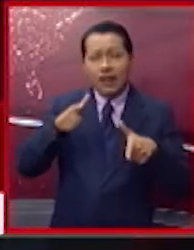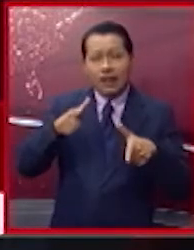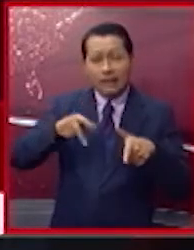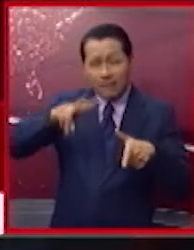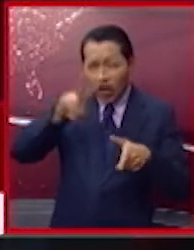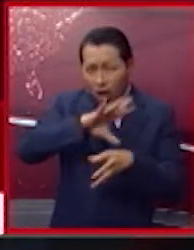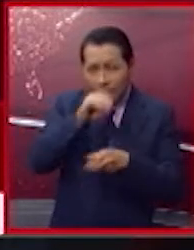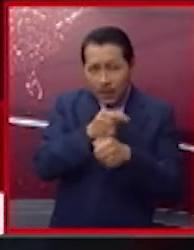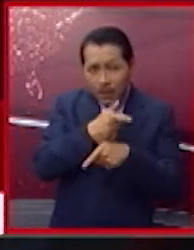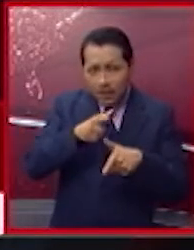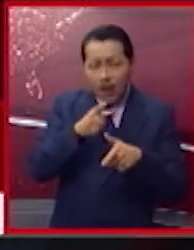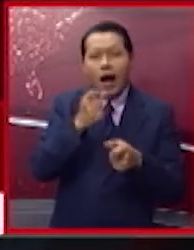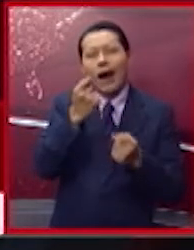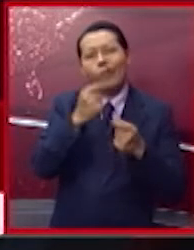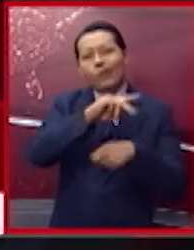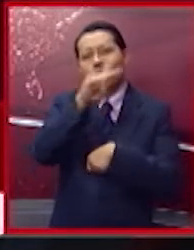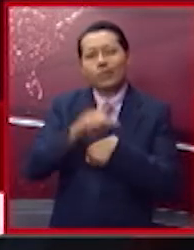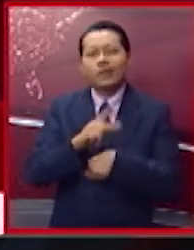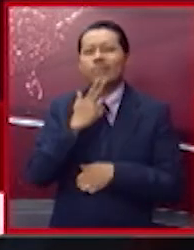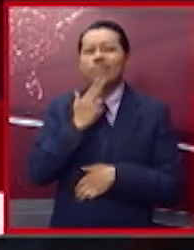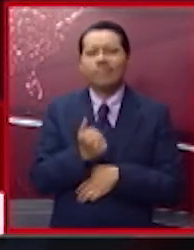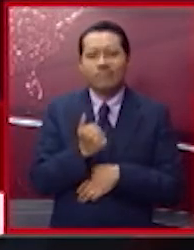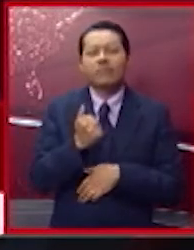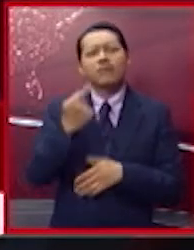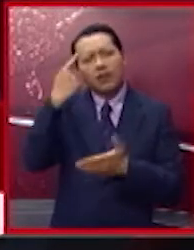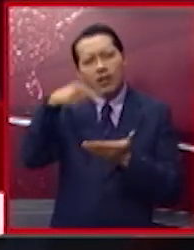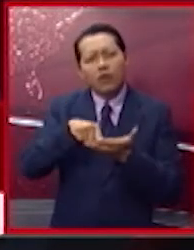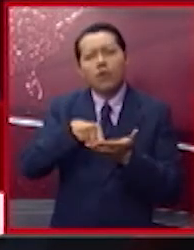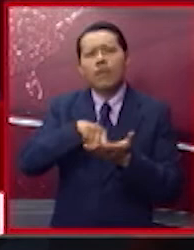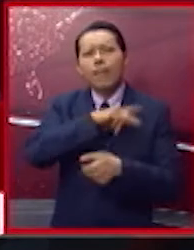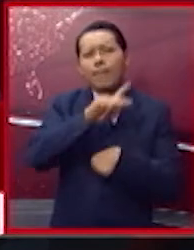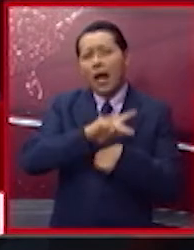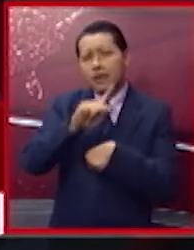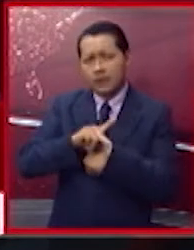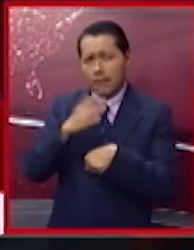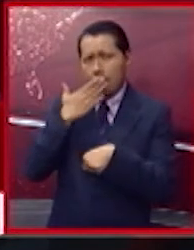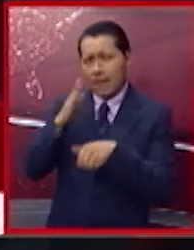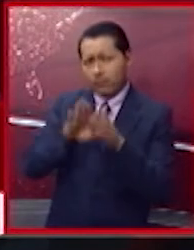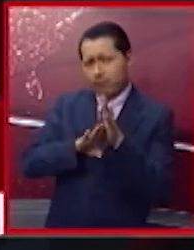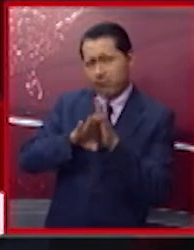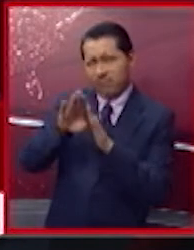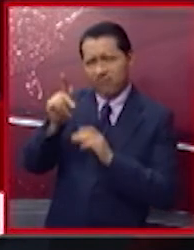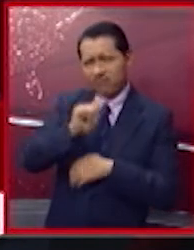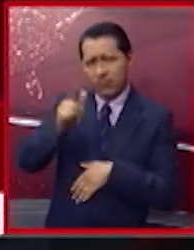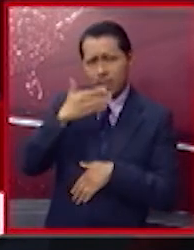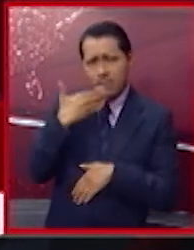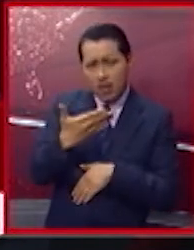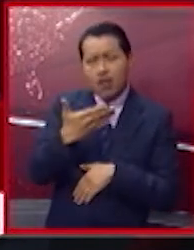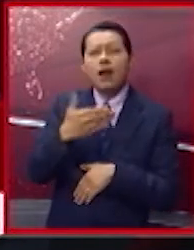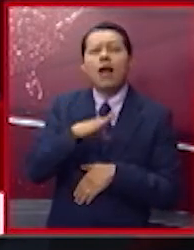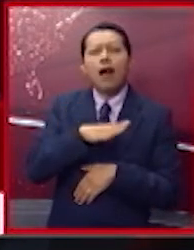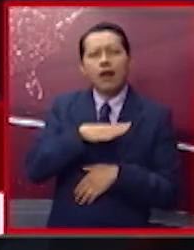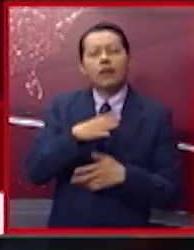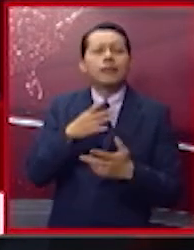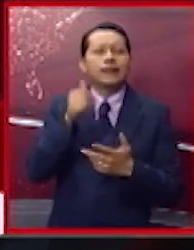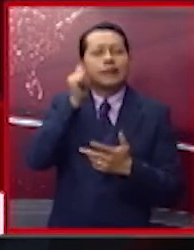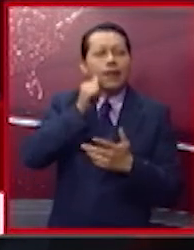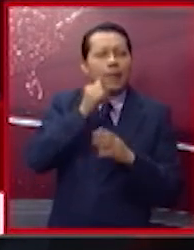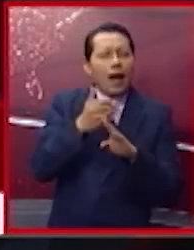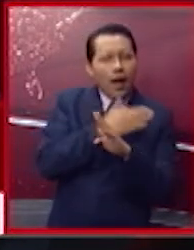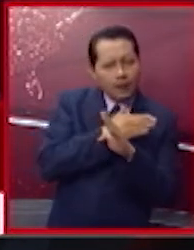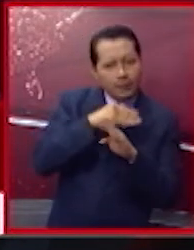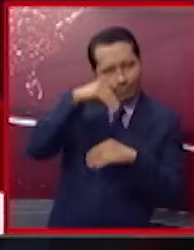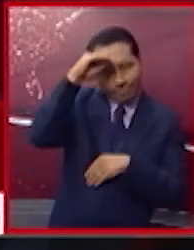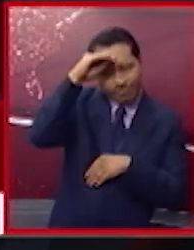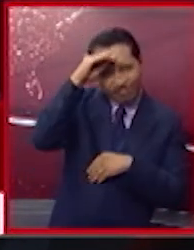not really worked for many countries. So I think the successful countries always behave strategically. They have